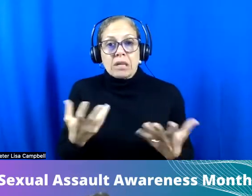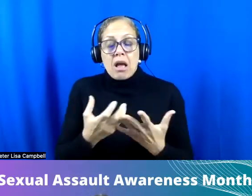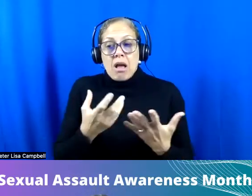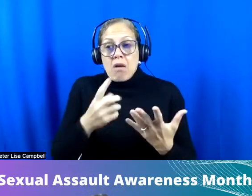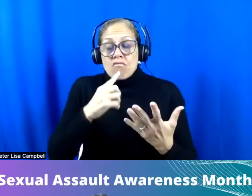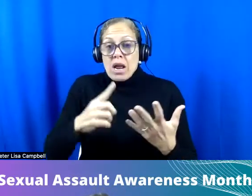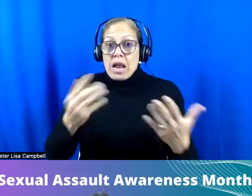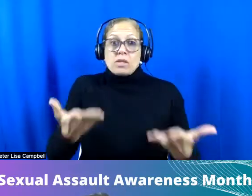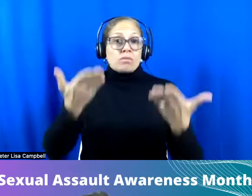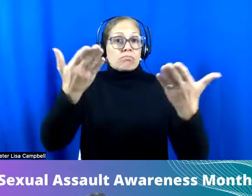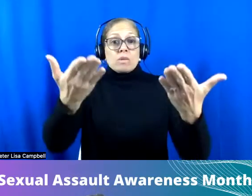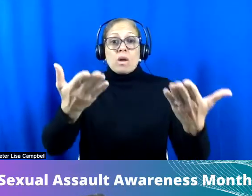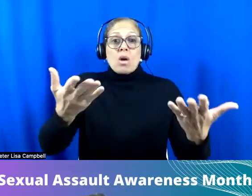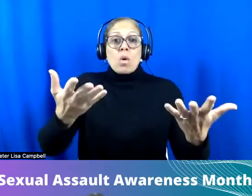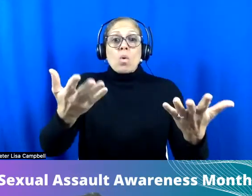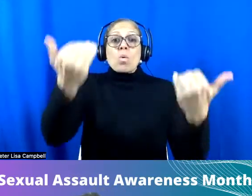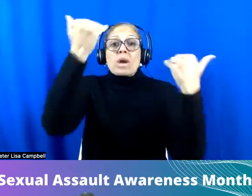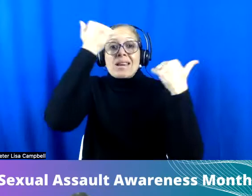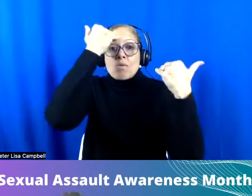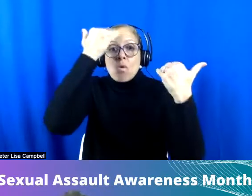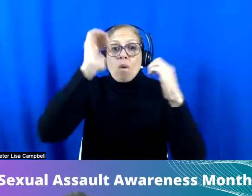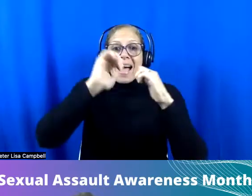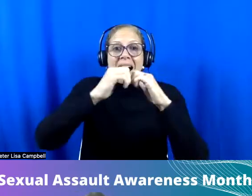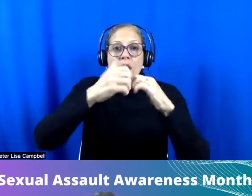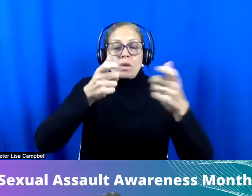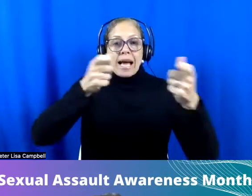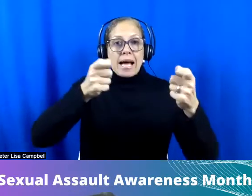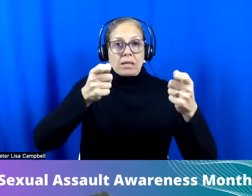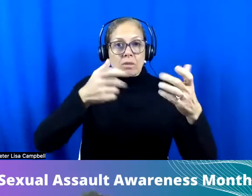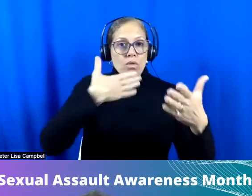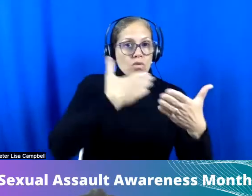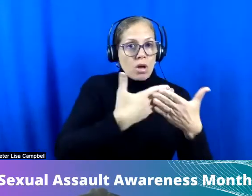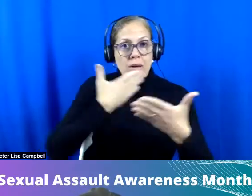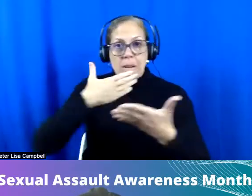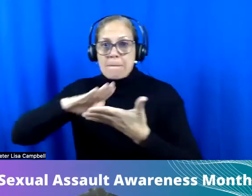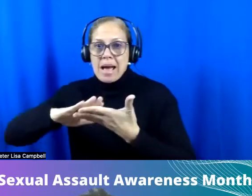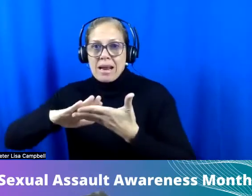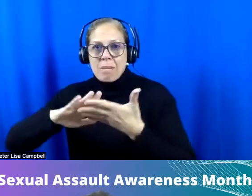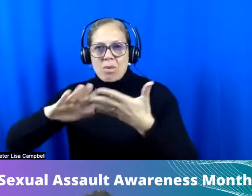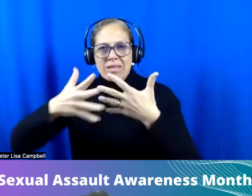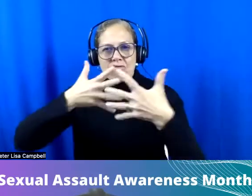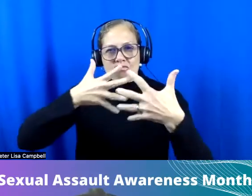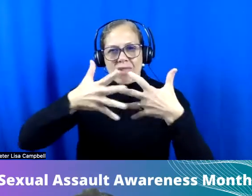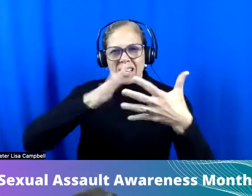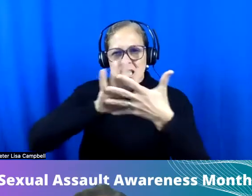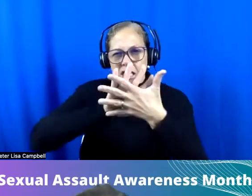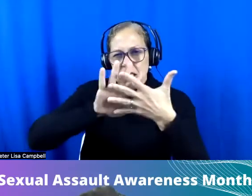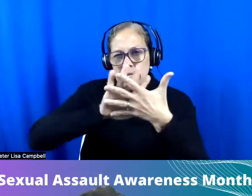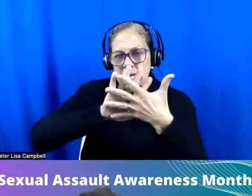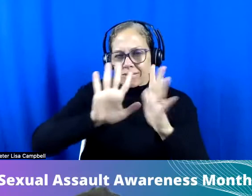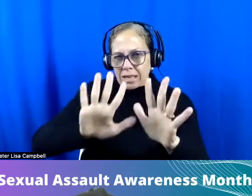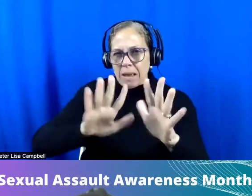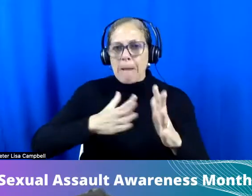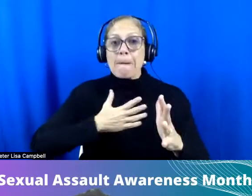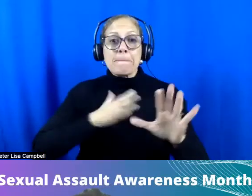really we know how to handle with good and bad. We don't know about the shades of gray. So I started out by saying that